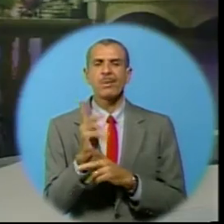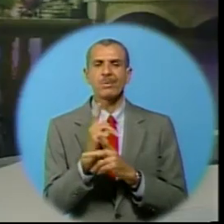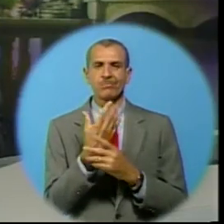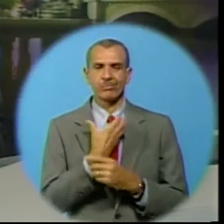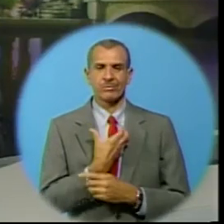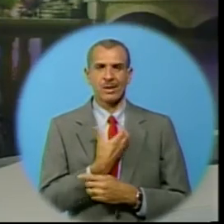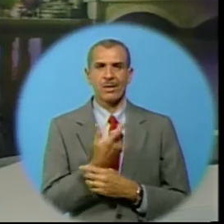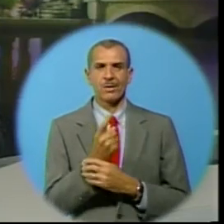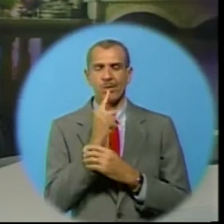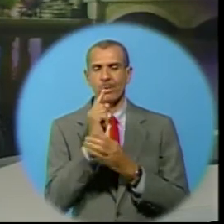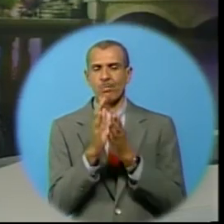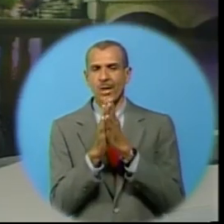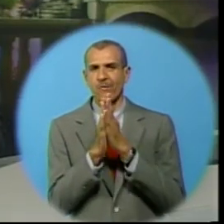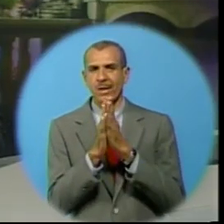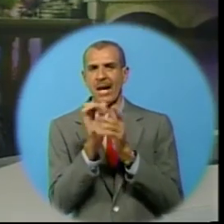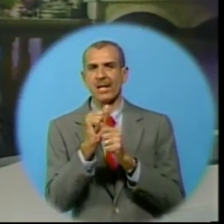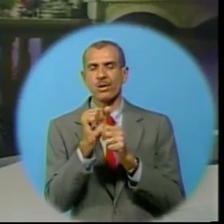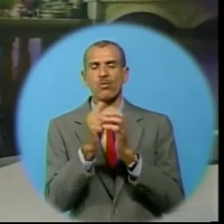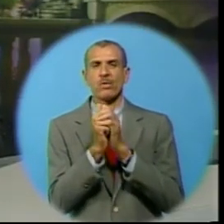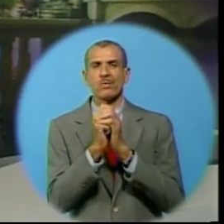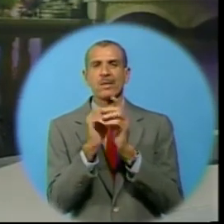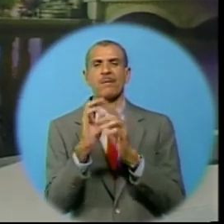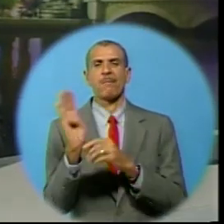for the arts and worship in Barbados.